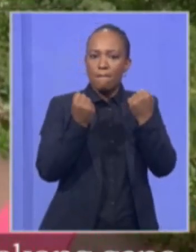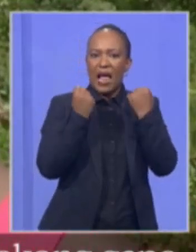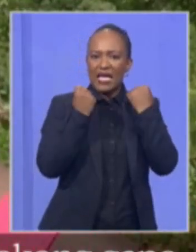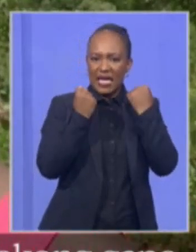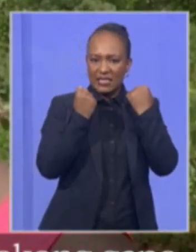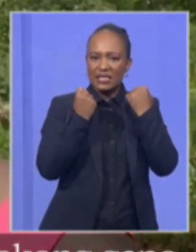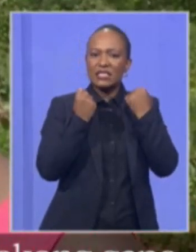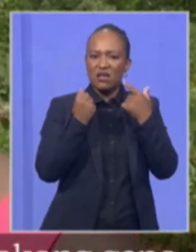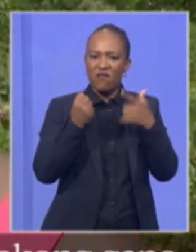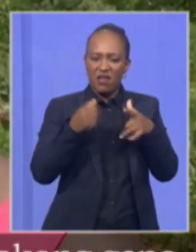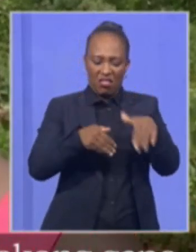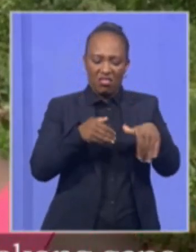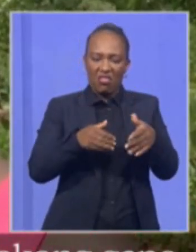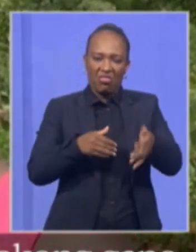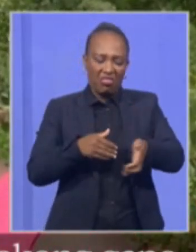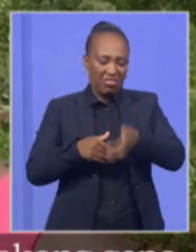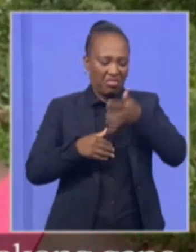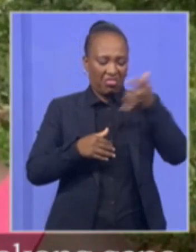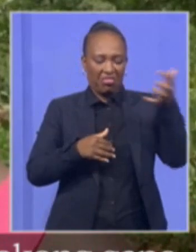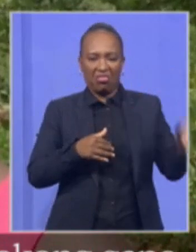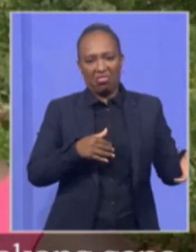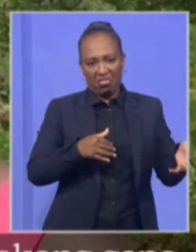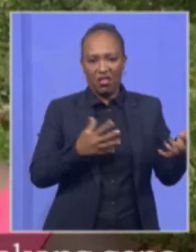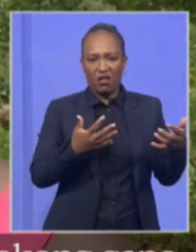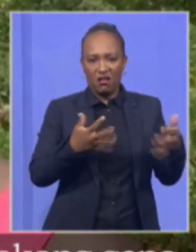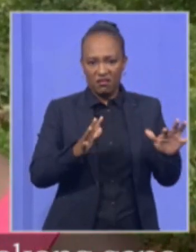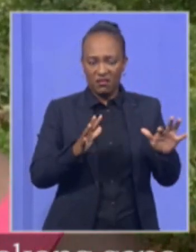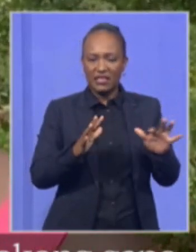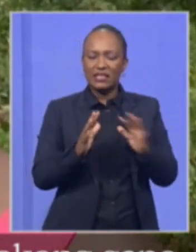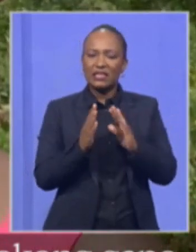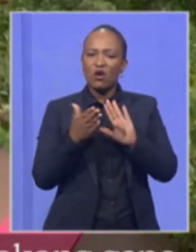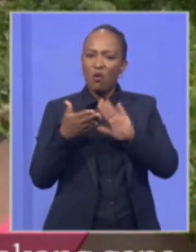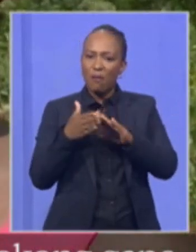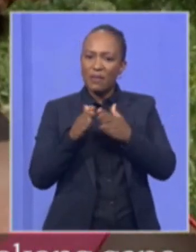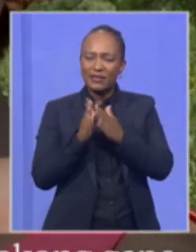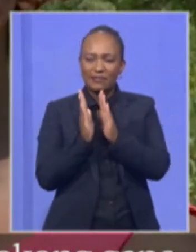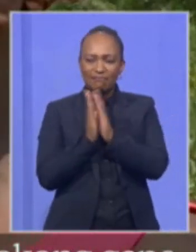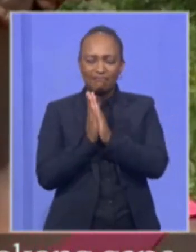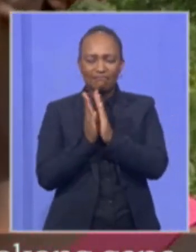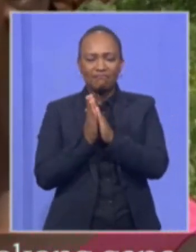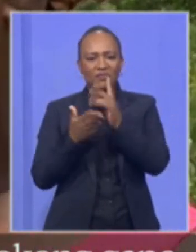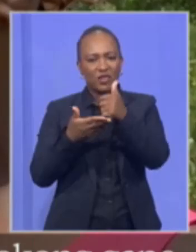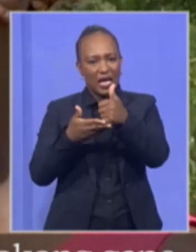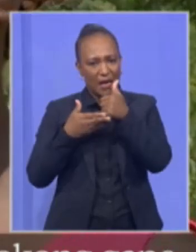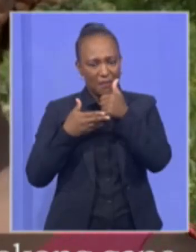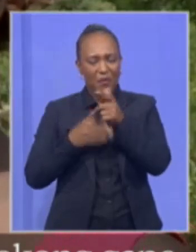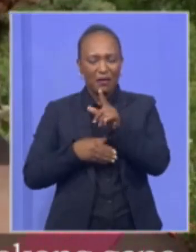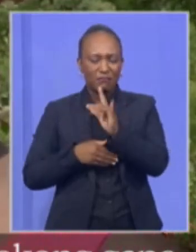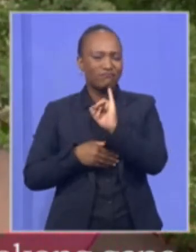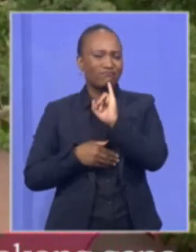hweditšwe ka thoko ga lebitla. Ke ipiletša go badudi go nthuša masetlapelong a gore basenyi ba golegwe.